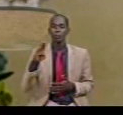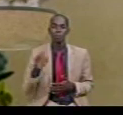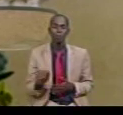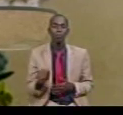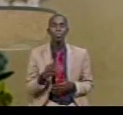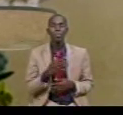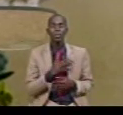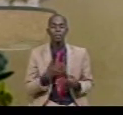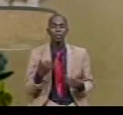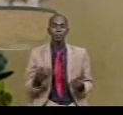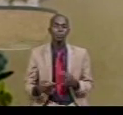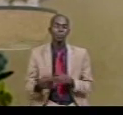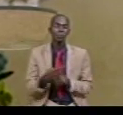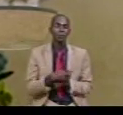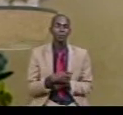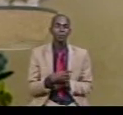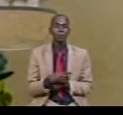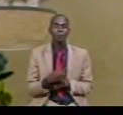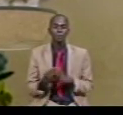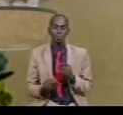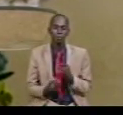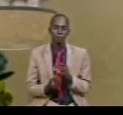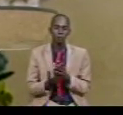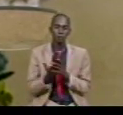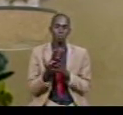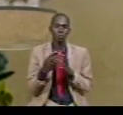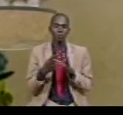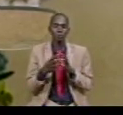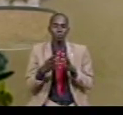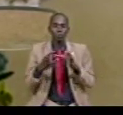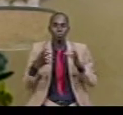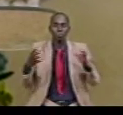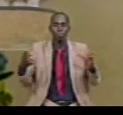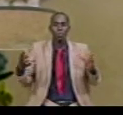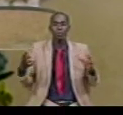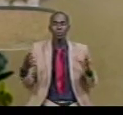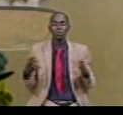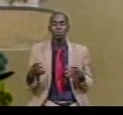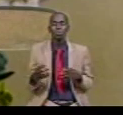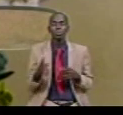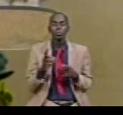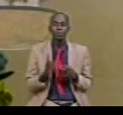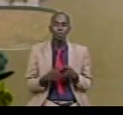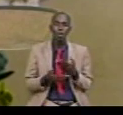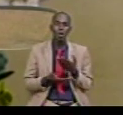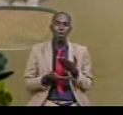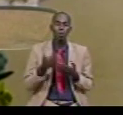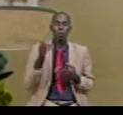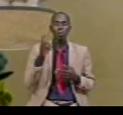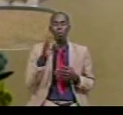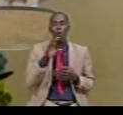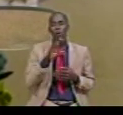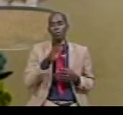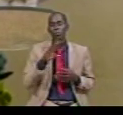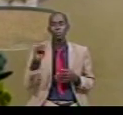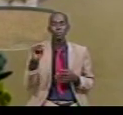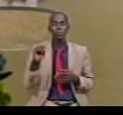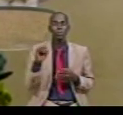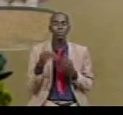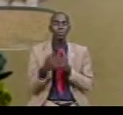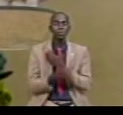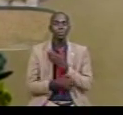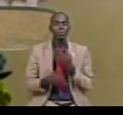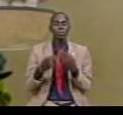burgeoned, grown, expanded to almost 150 countries of